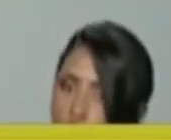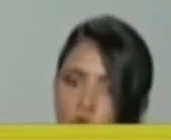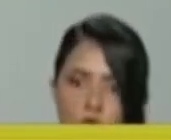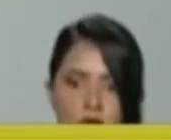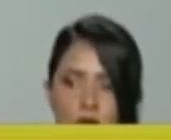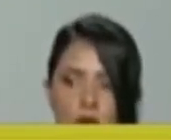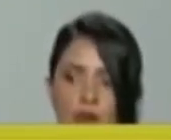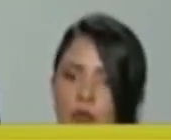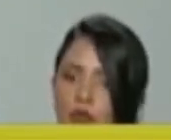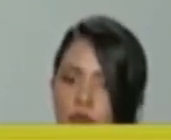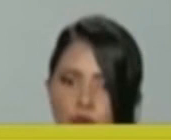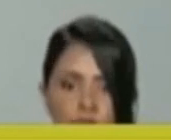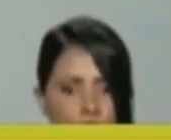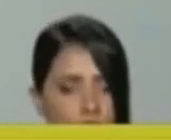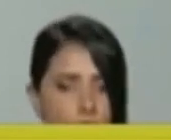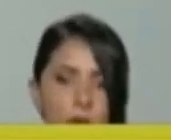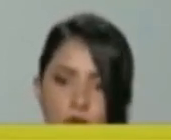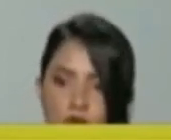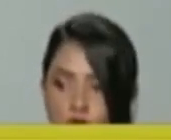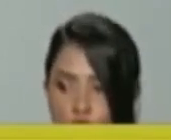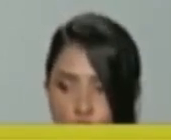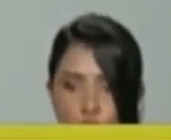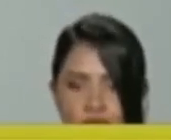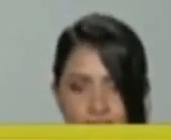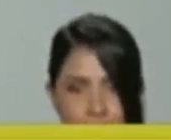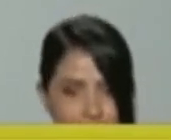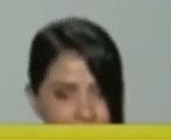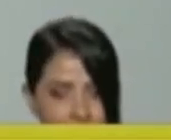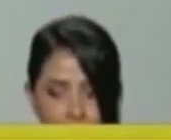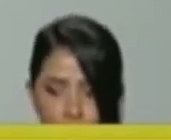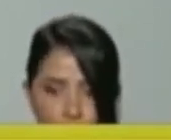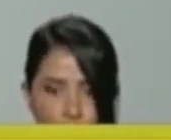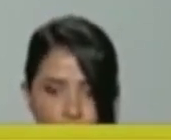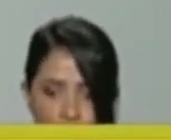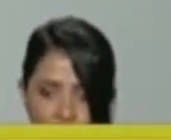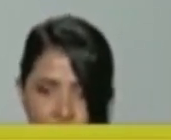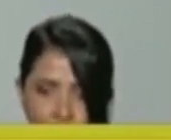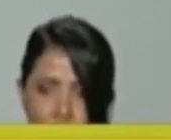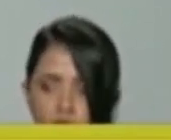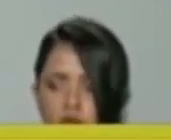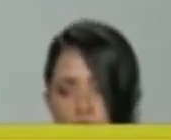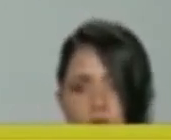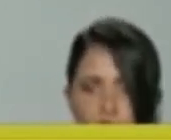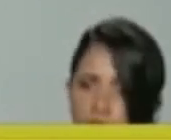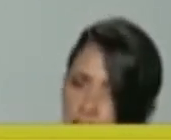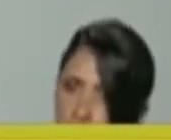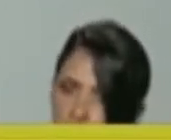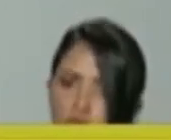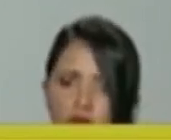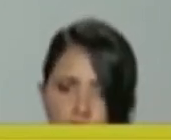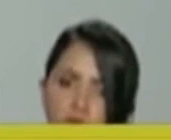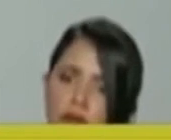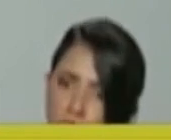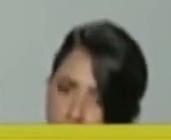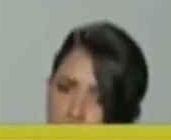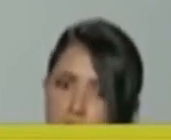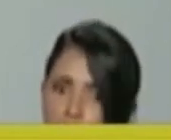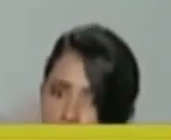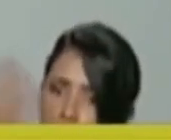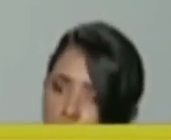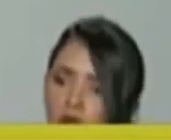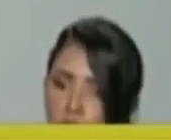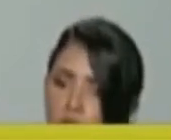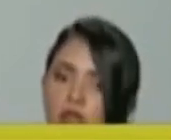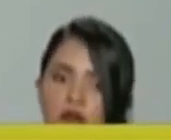real facts. And that's something I should not say because it's a private conversation, but I